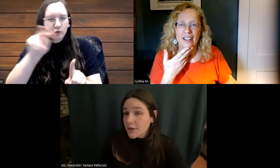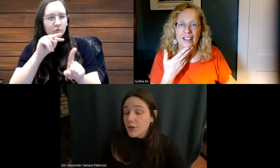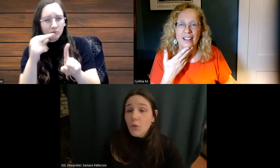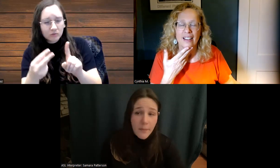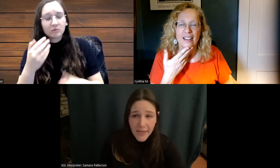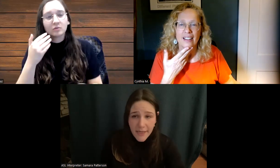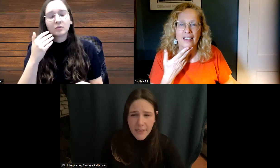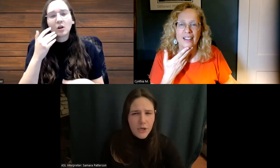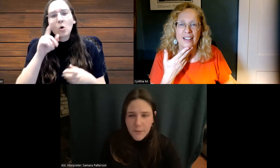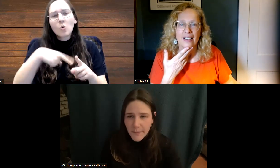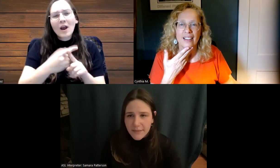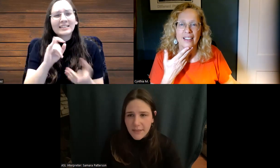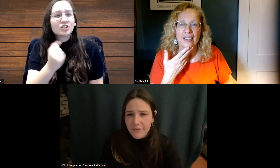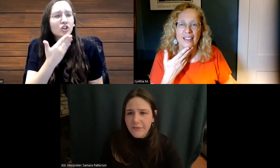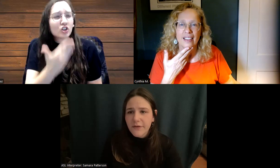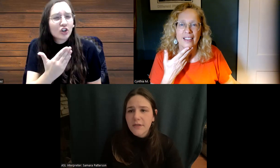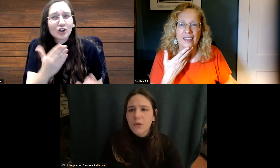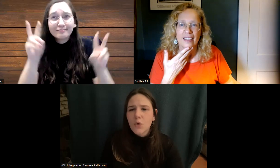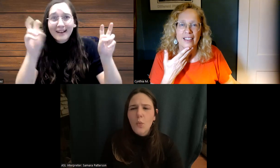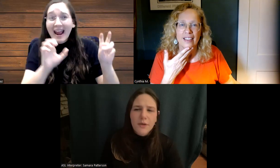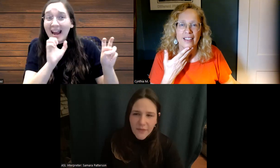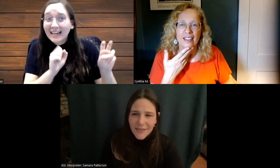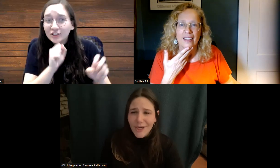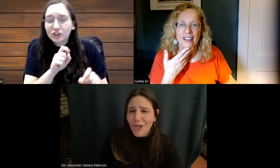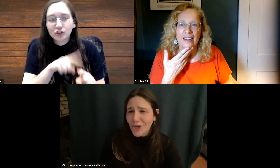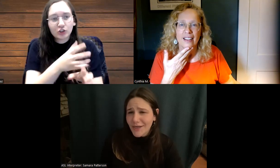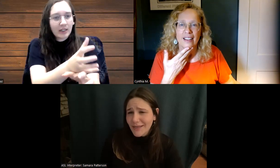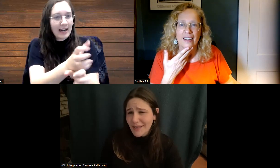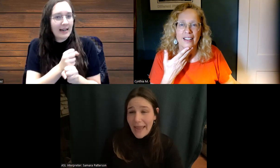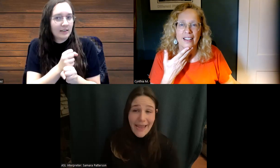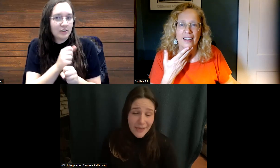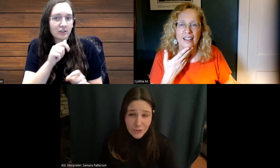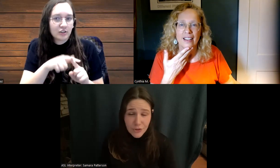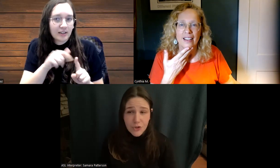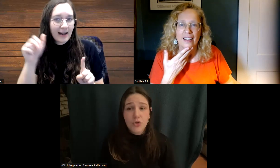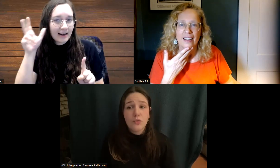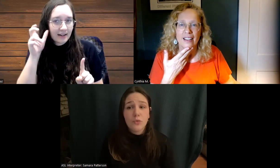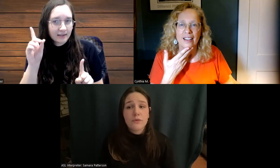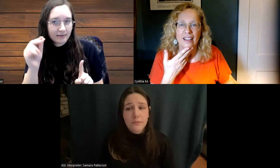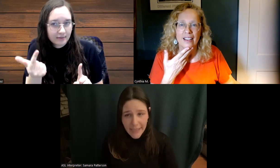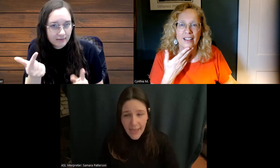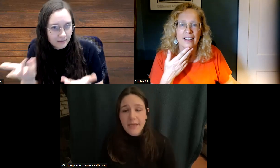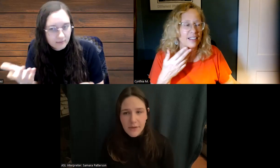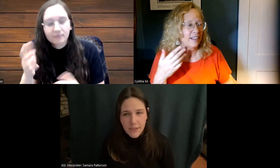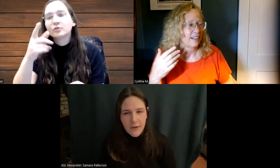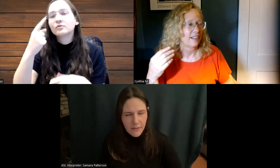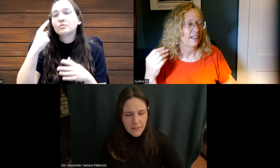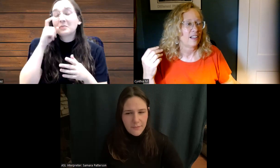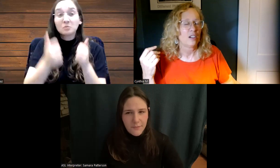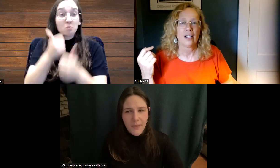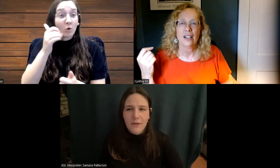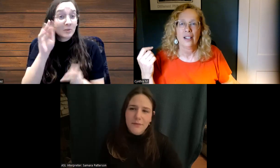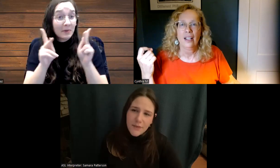Based on your opinion and your perspective, what do you think is a good age to get a hearing